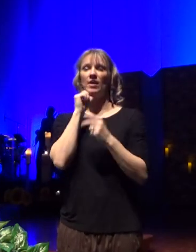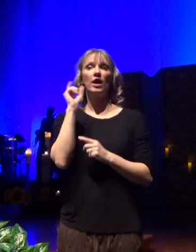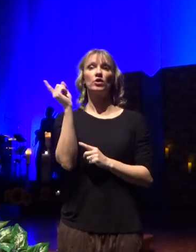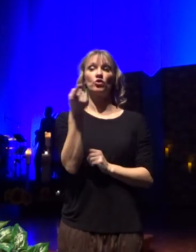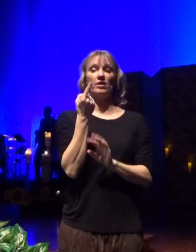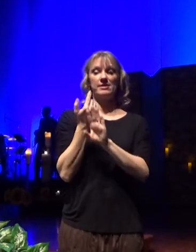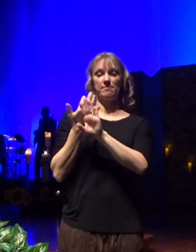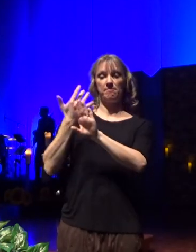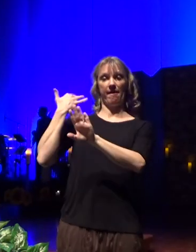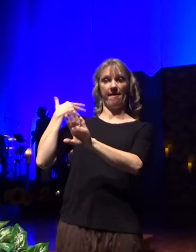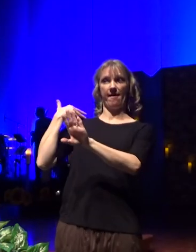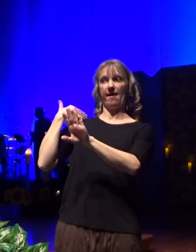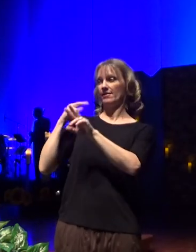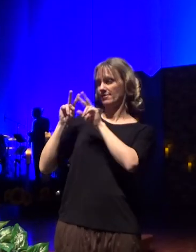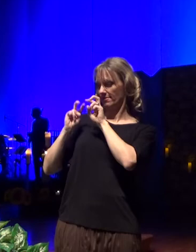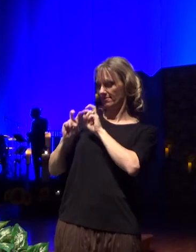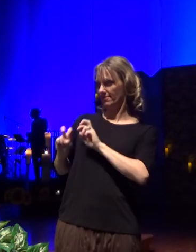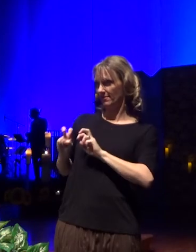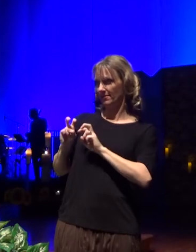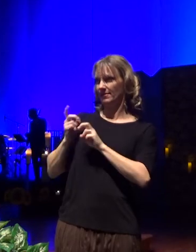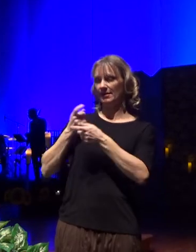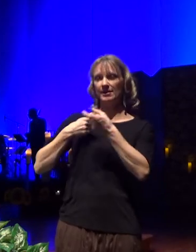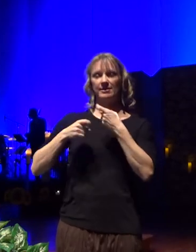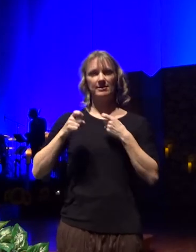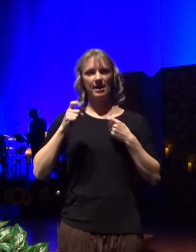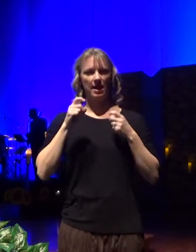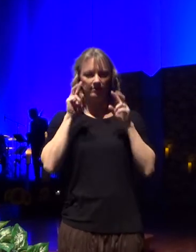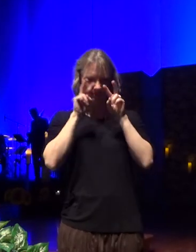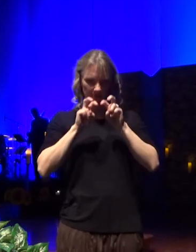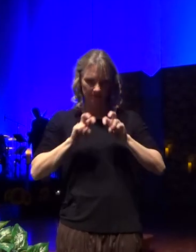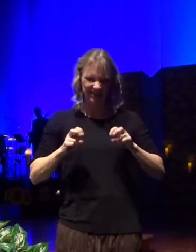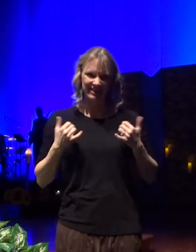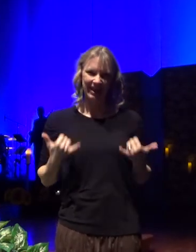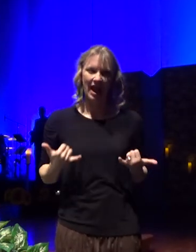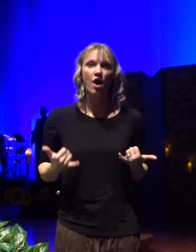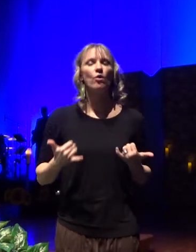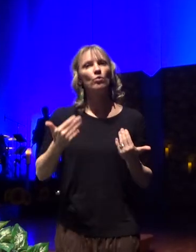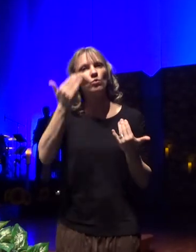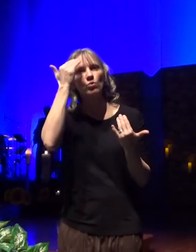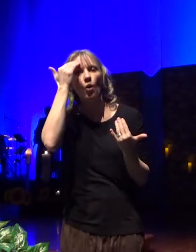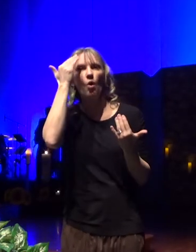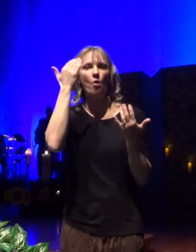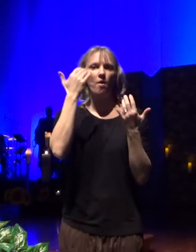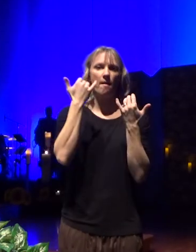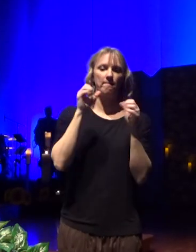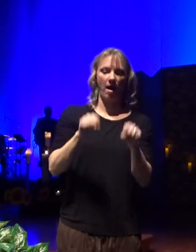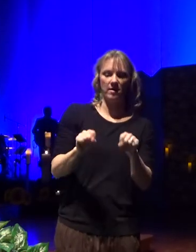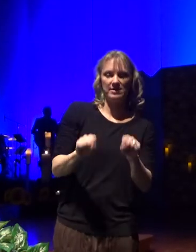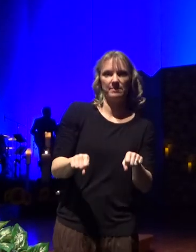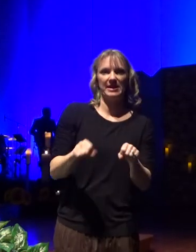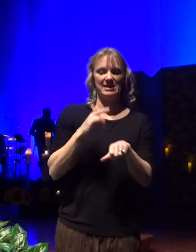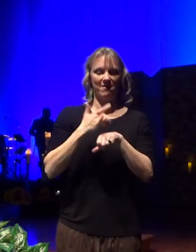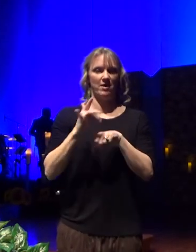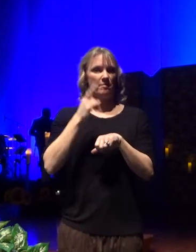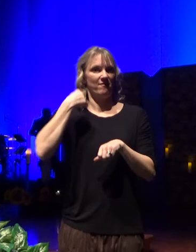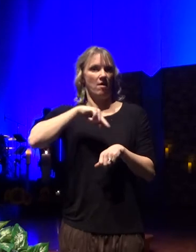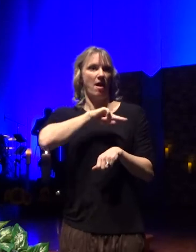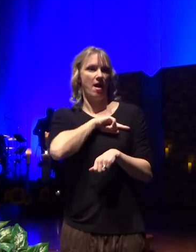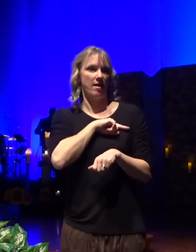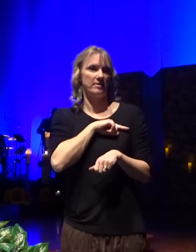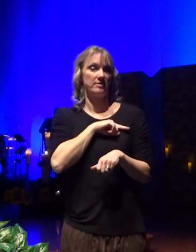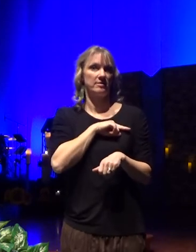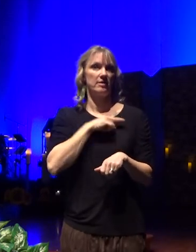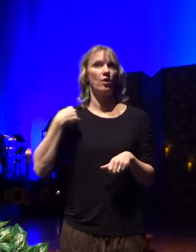and look not just at the past, but look at the present and know the possibilities that are available to us as we